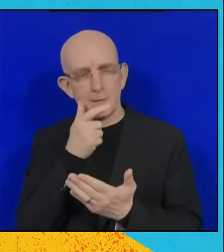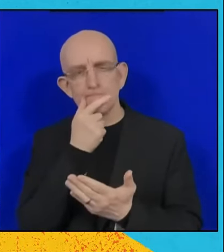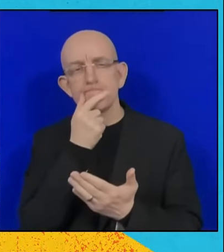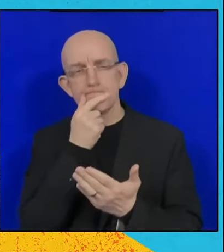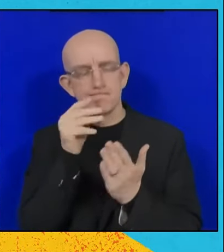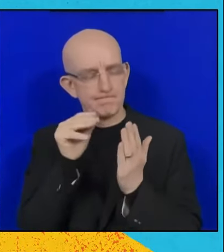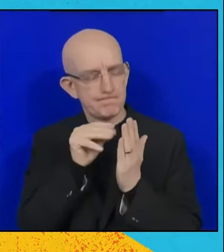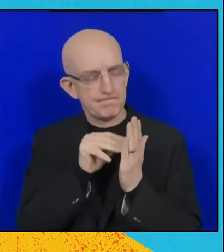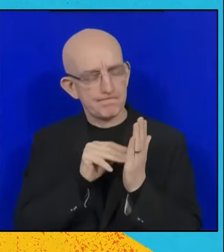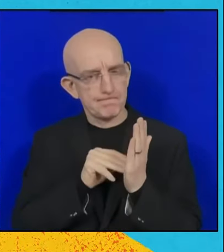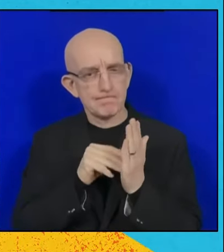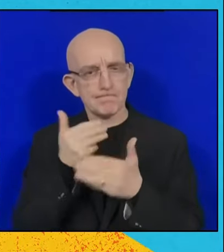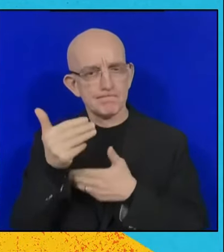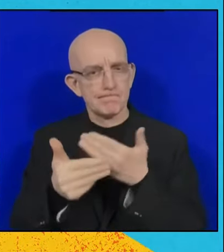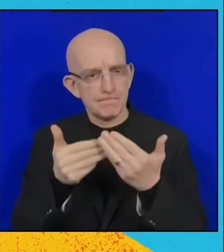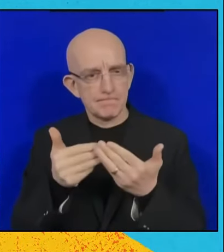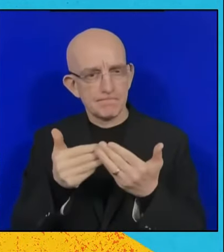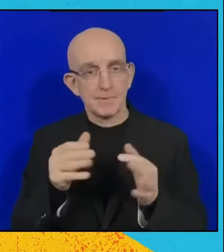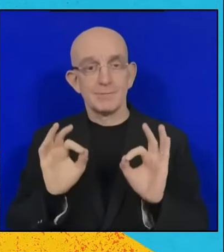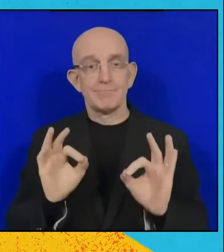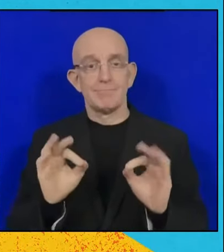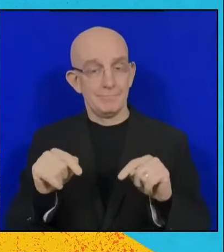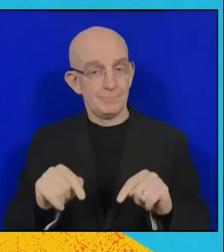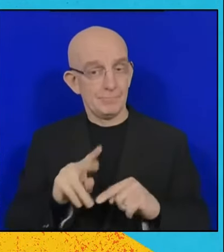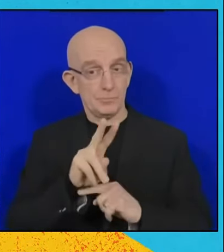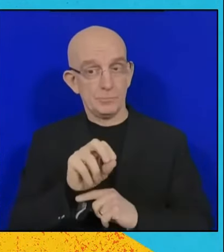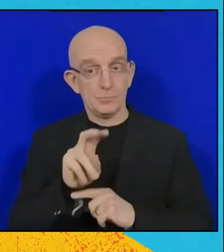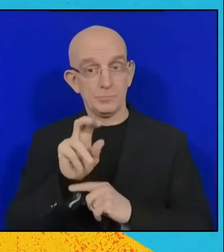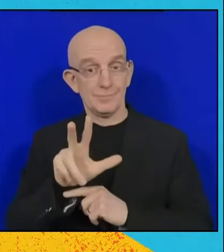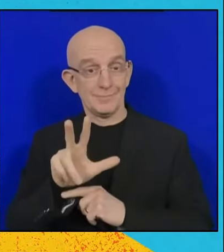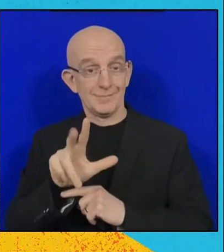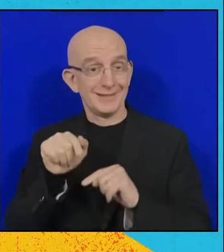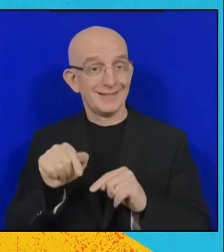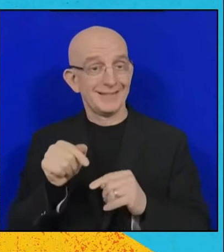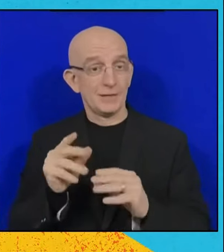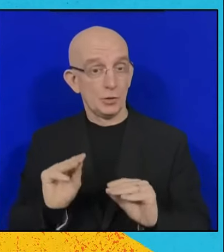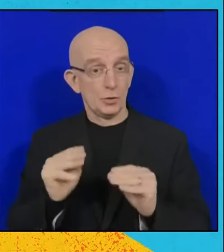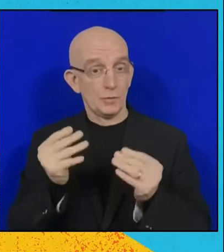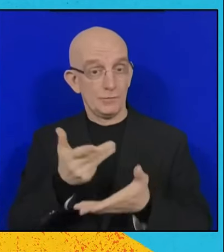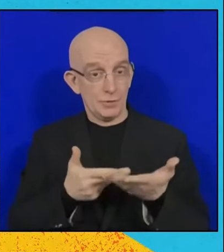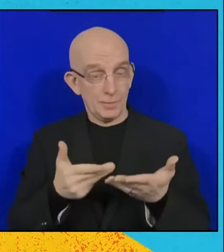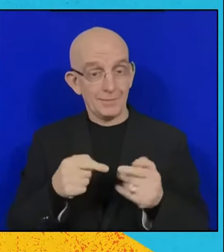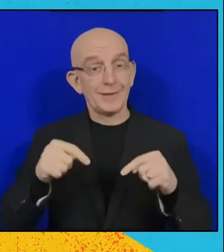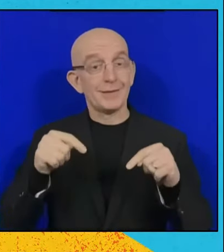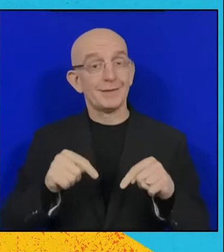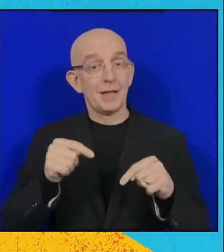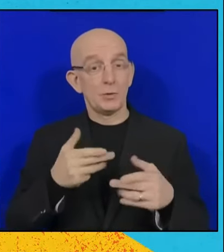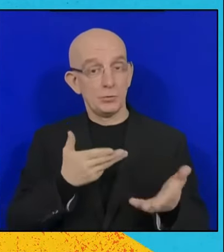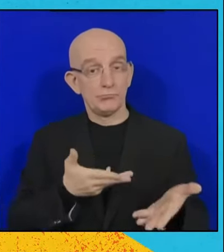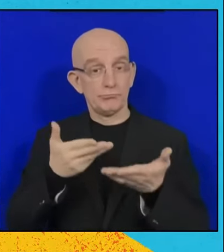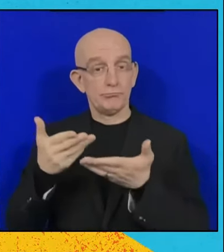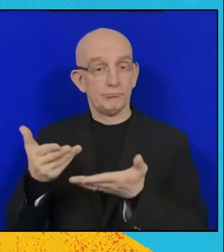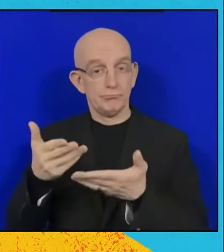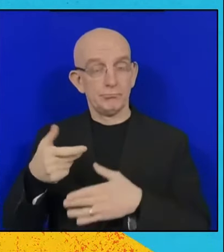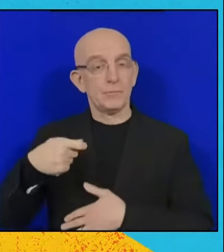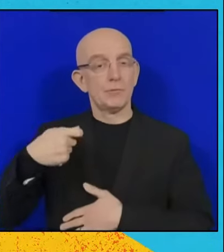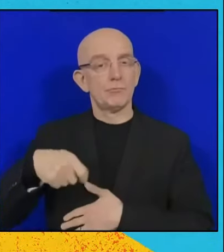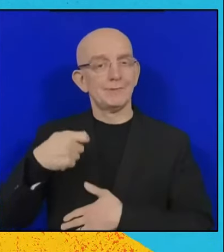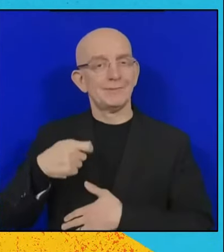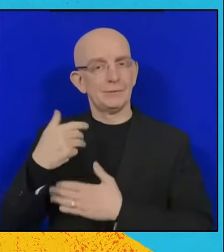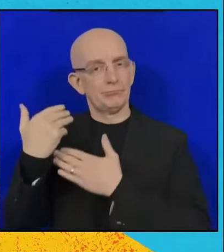I now invite the president of the 77th session of the General Assembly, His Excellency Chaba Karoshi, to address the